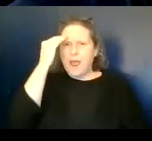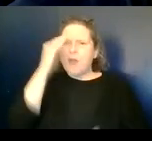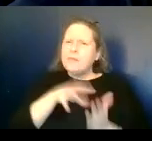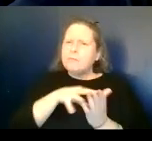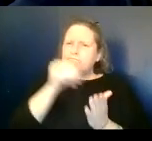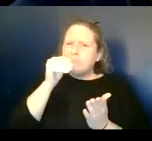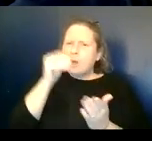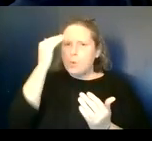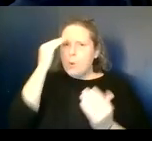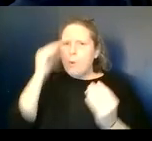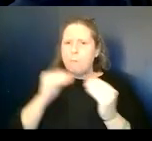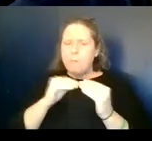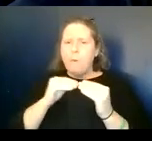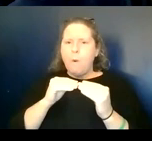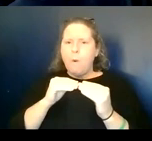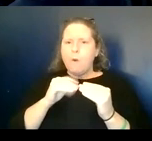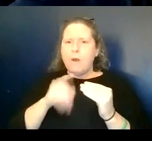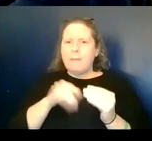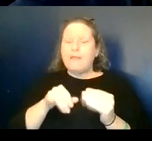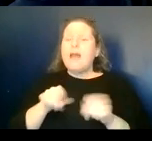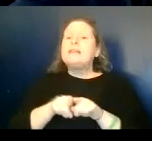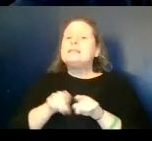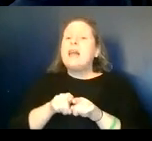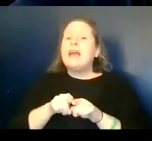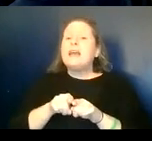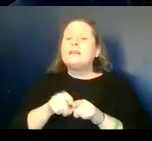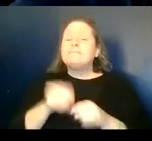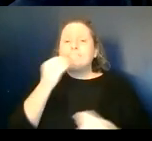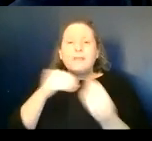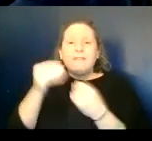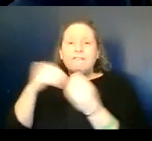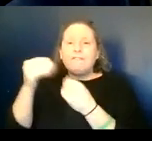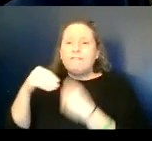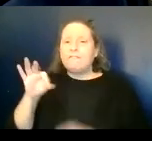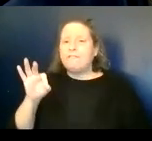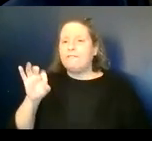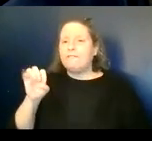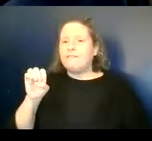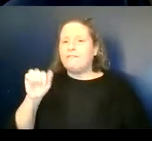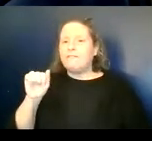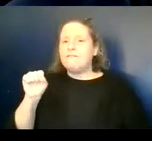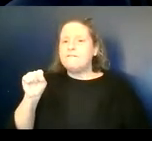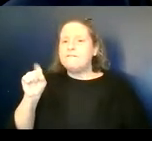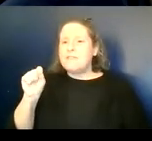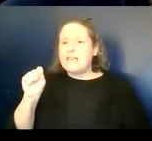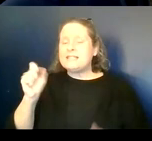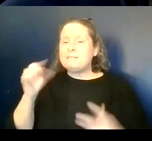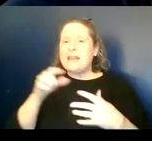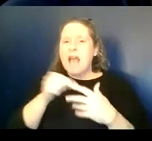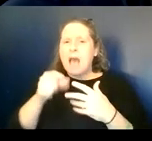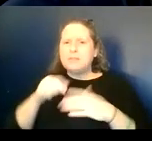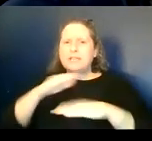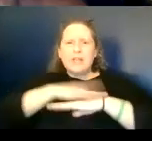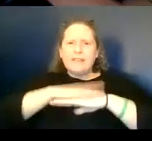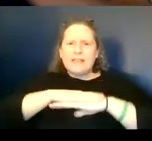like a feast, right? There's a lot on the table, and we want to know what's there so we can make decisions about what we